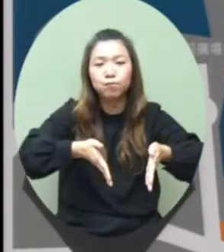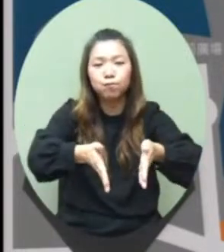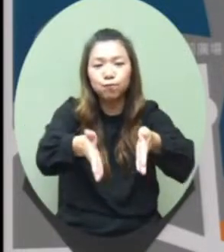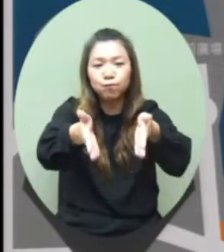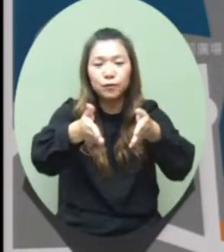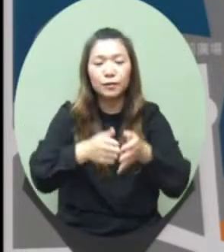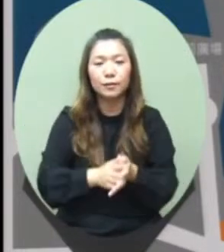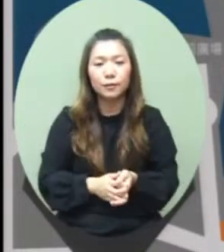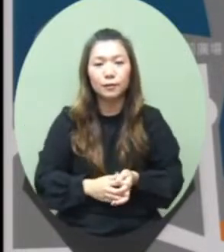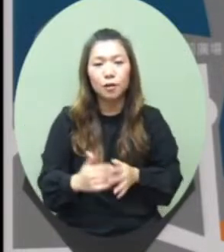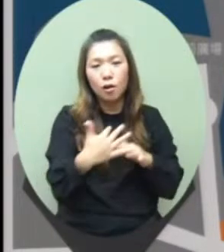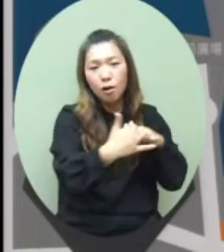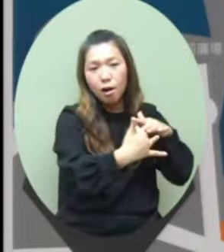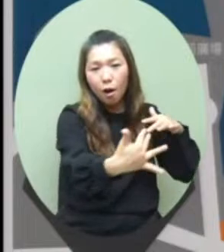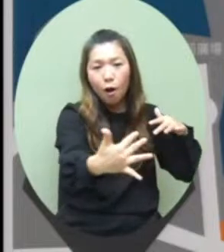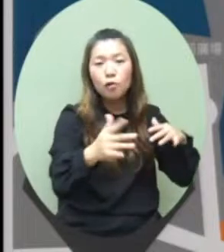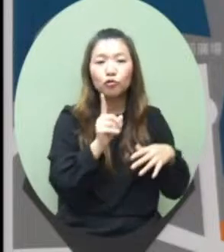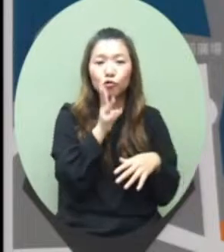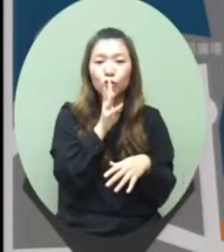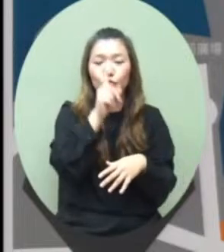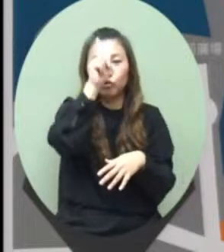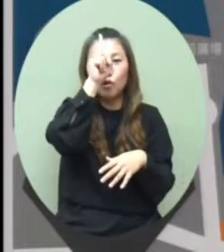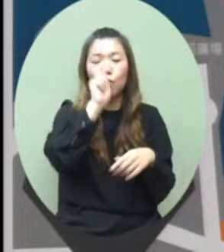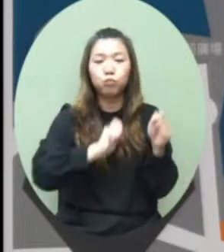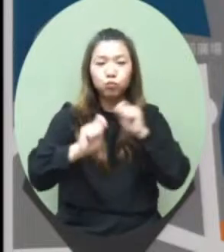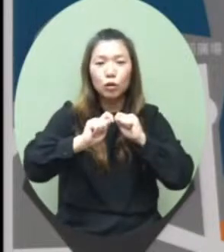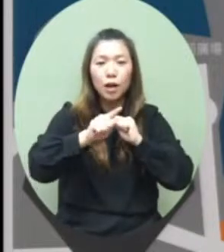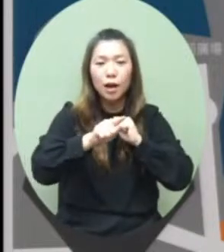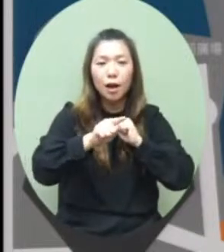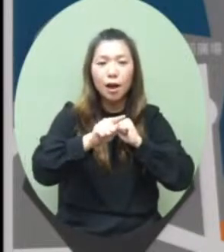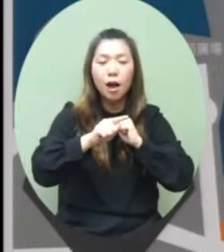The location is in Wan Chai Promenade.